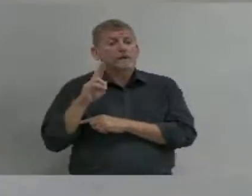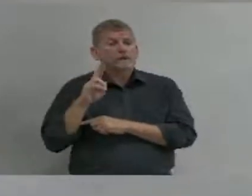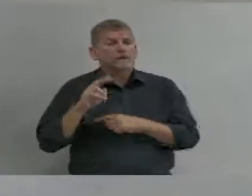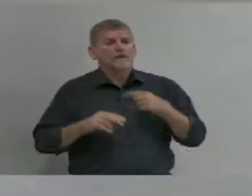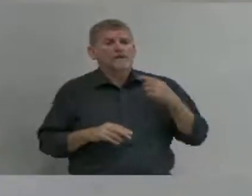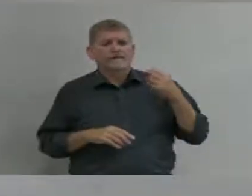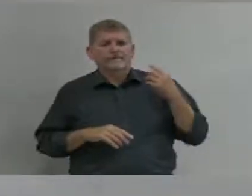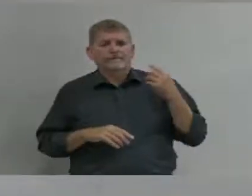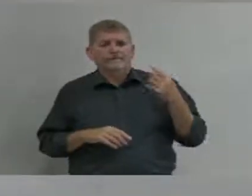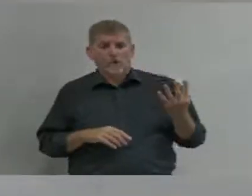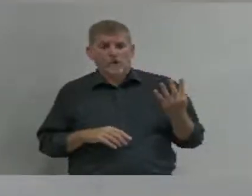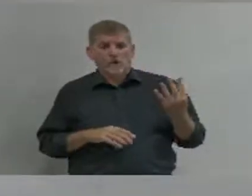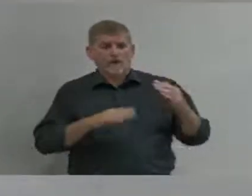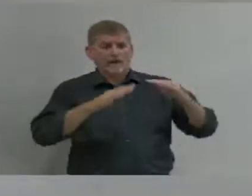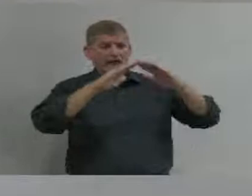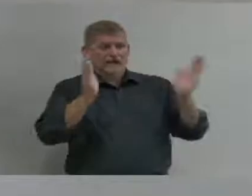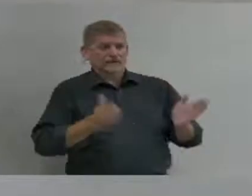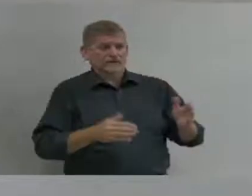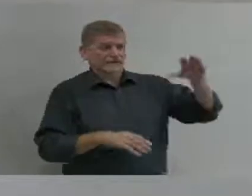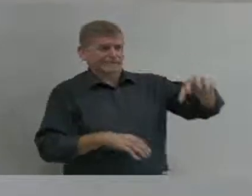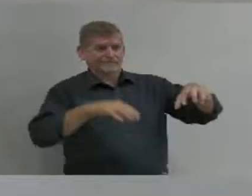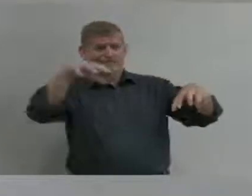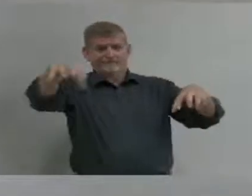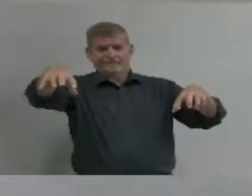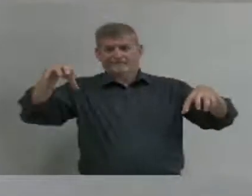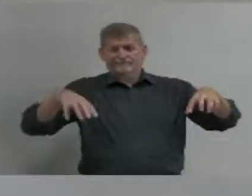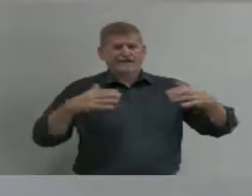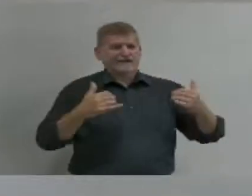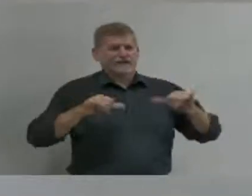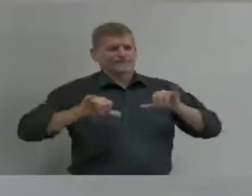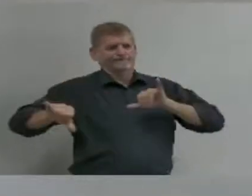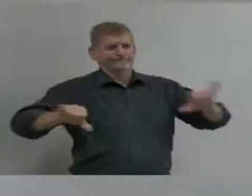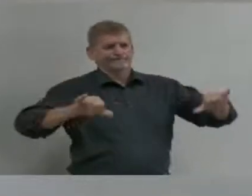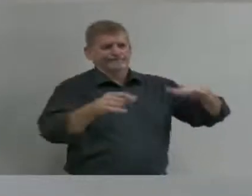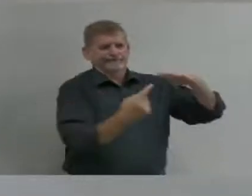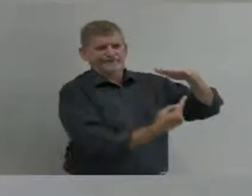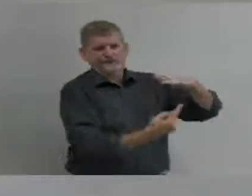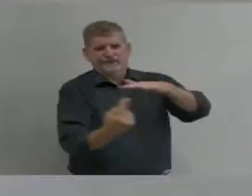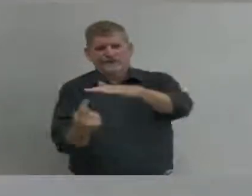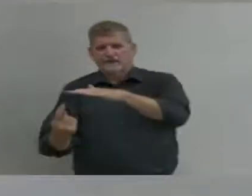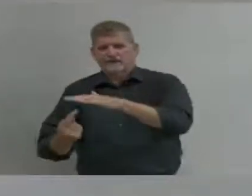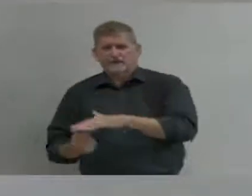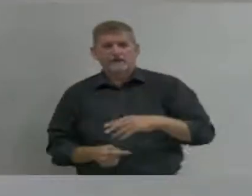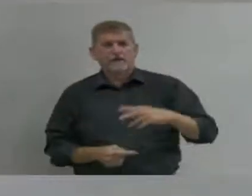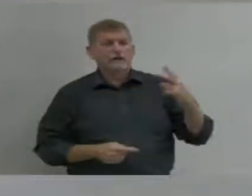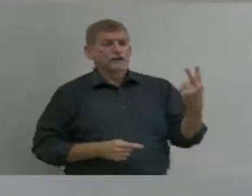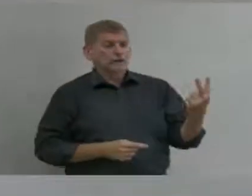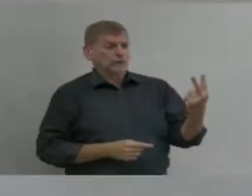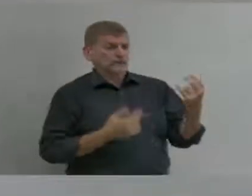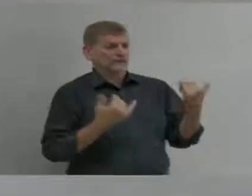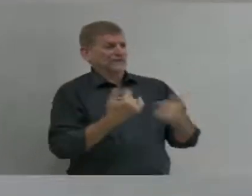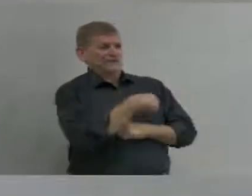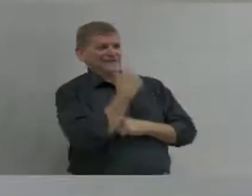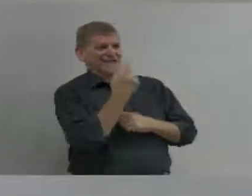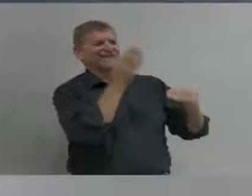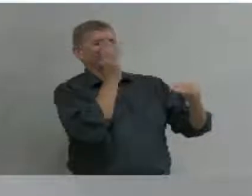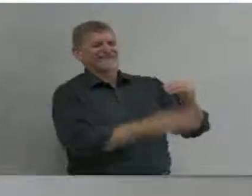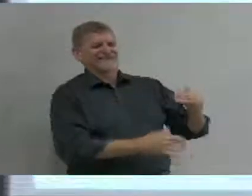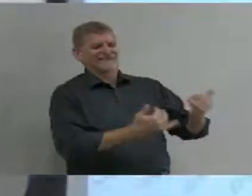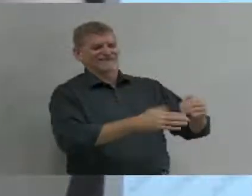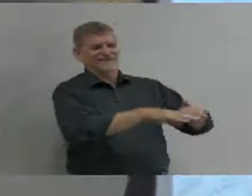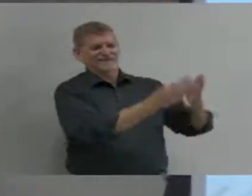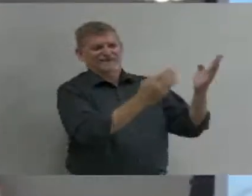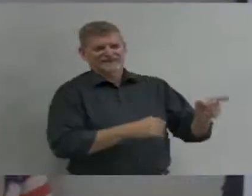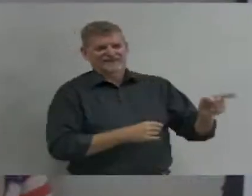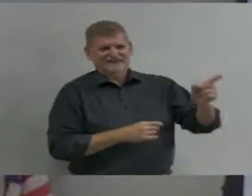congregate houses that are under large-scale quarantine. 2 are actually going to be completing today. One of those has an increasing amount